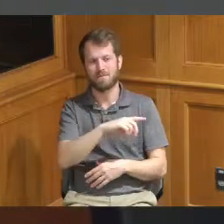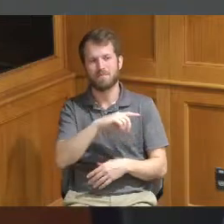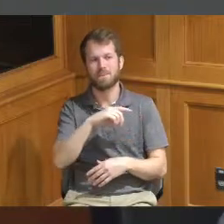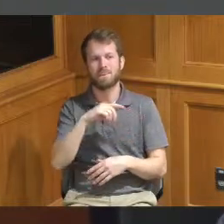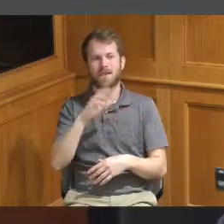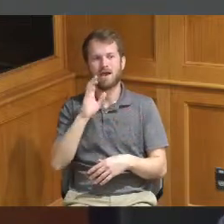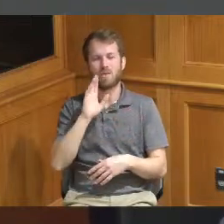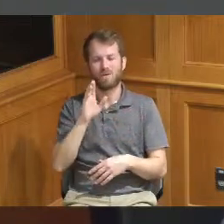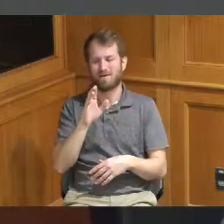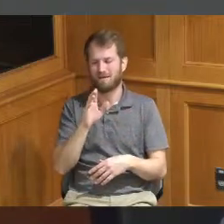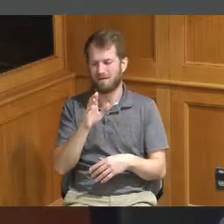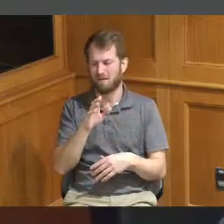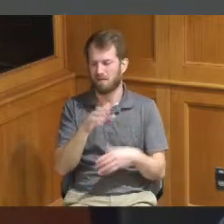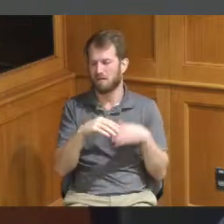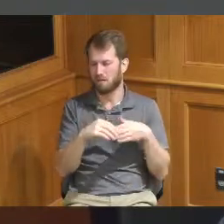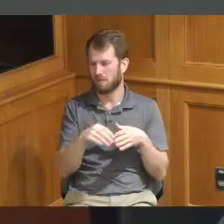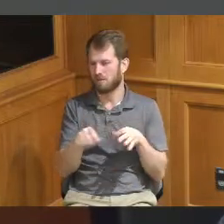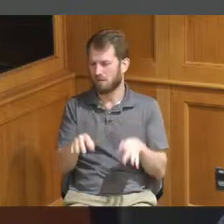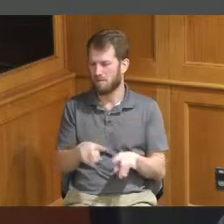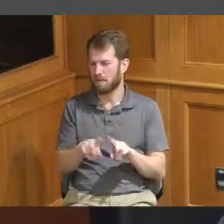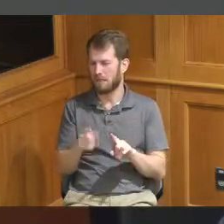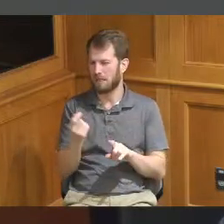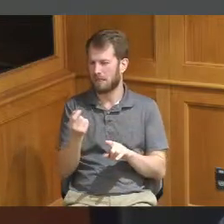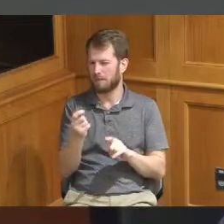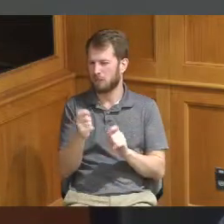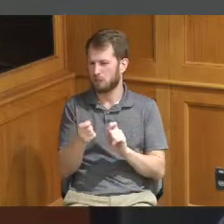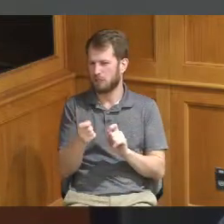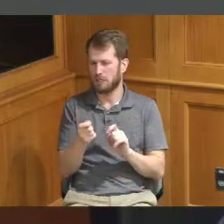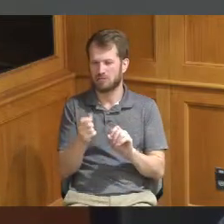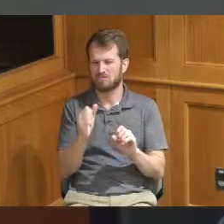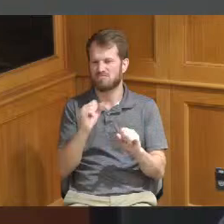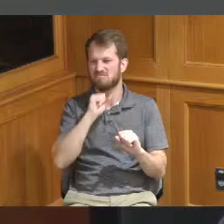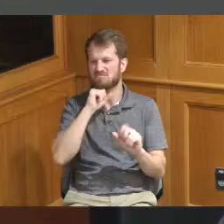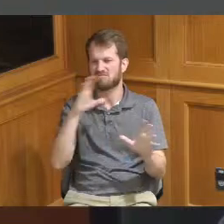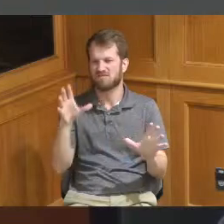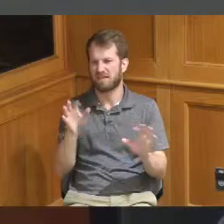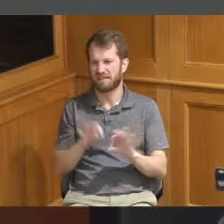it when we get there, but I just want you to know there's a slight change to by leave 9, nothing of substance.